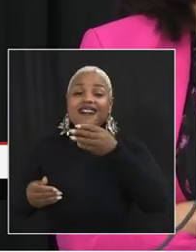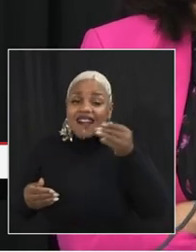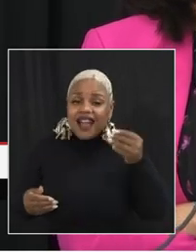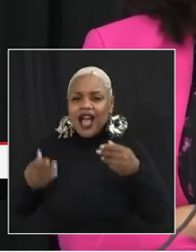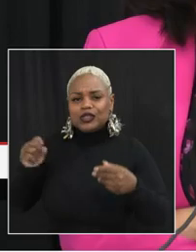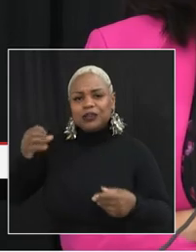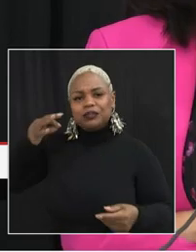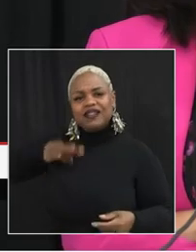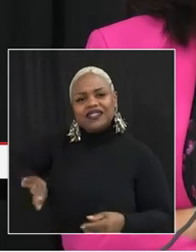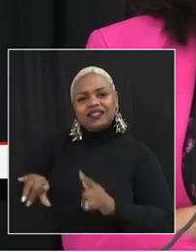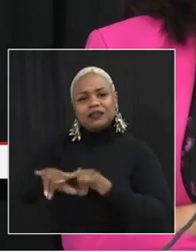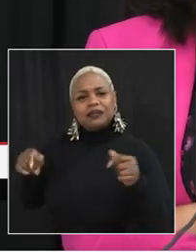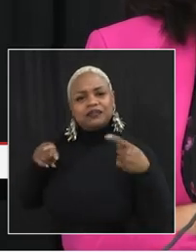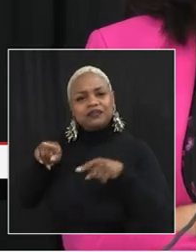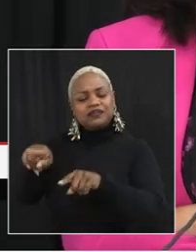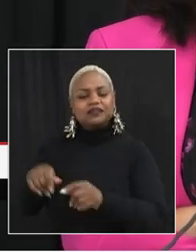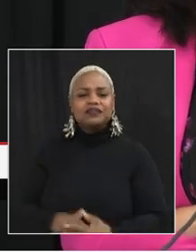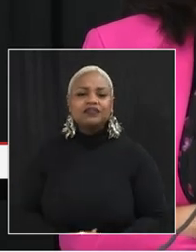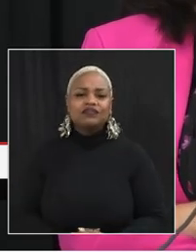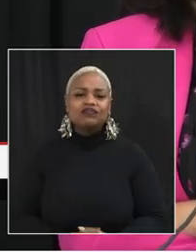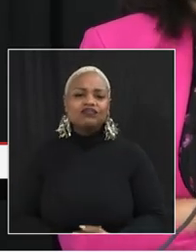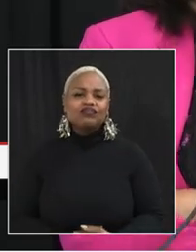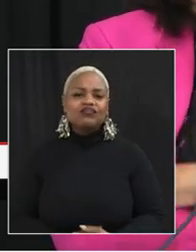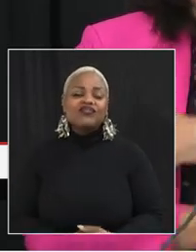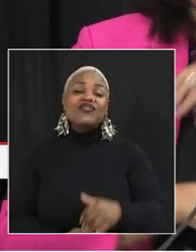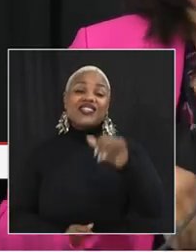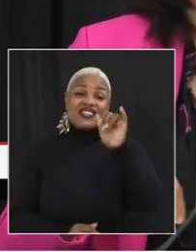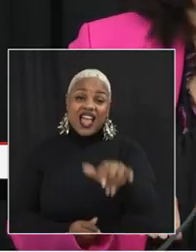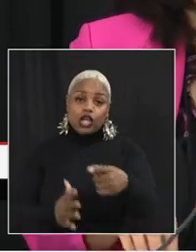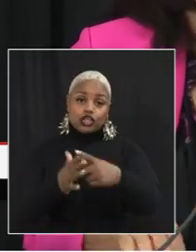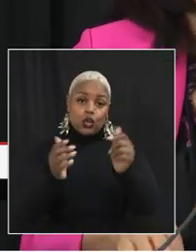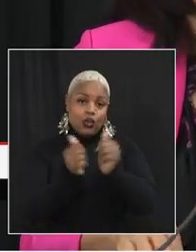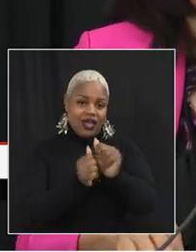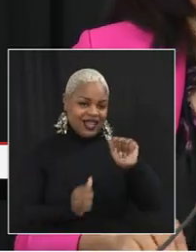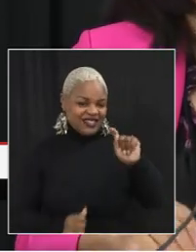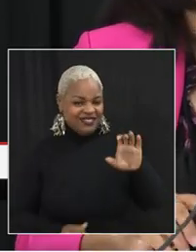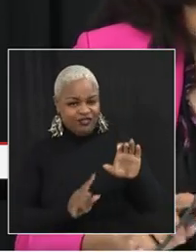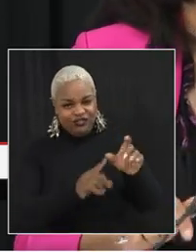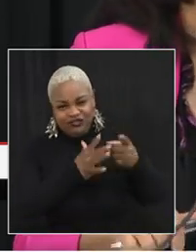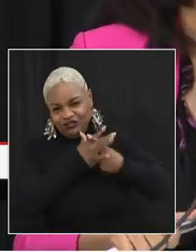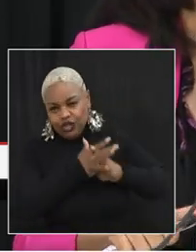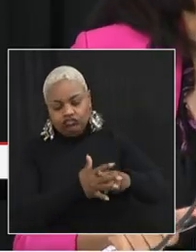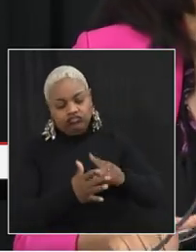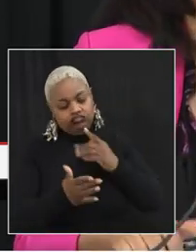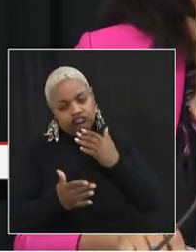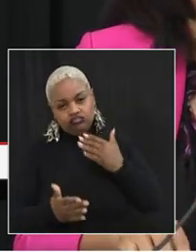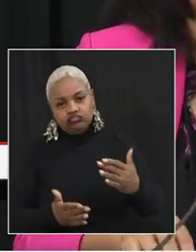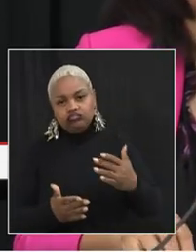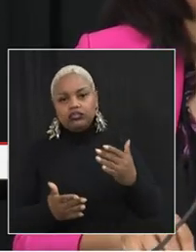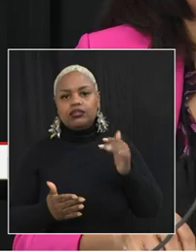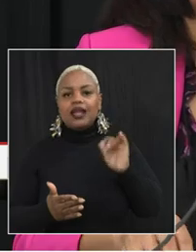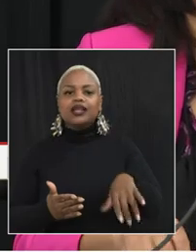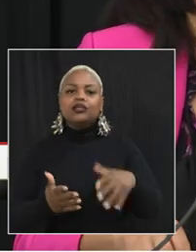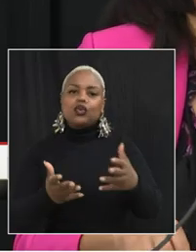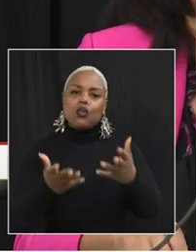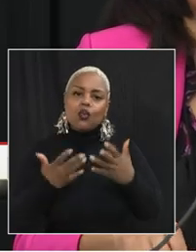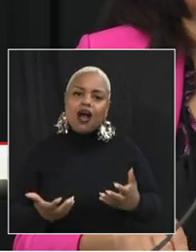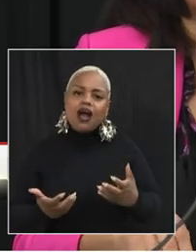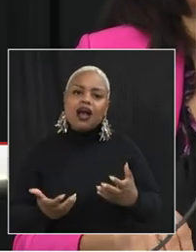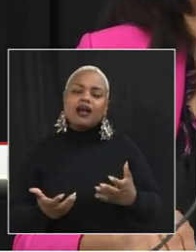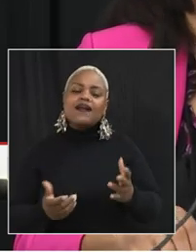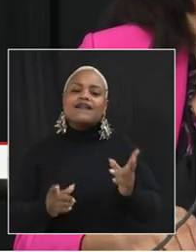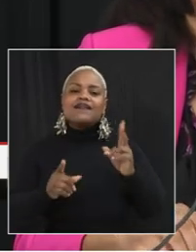graduation. That's what we're started to do with the Advanced Technical Center. That's what we want to do in every high school.